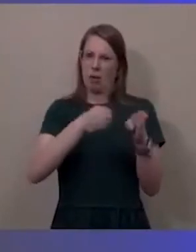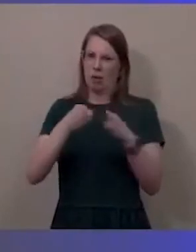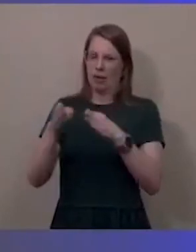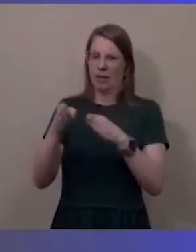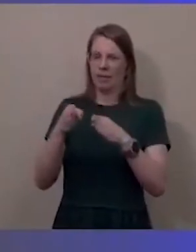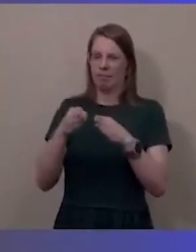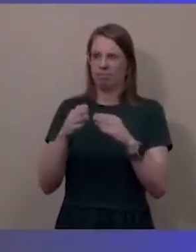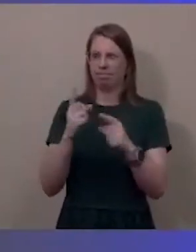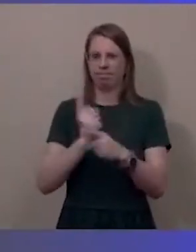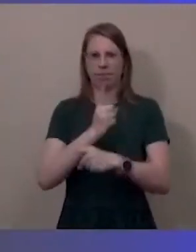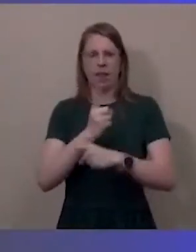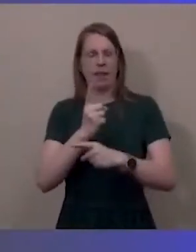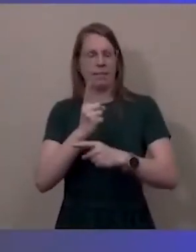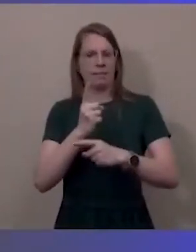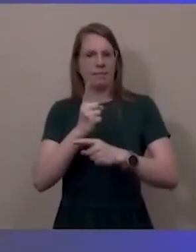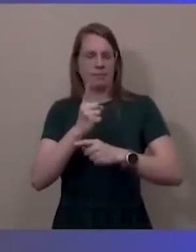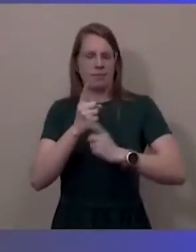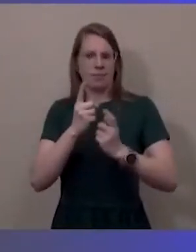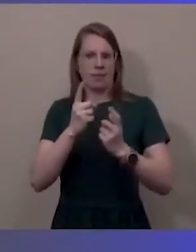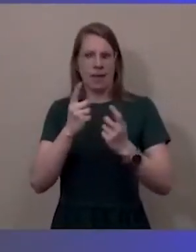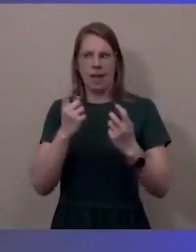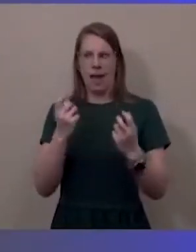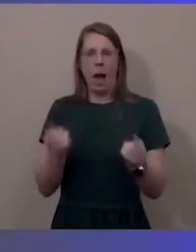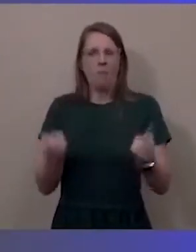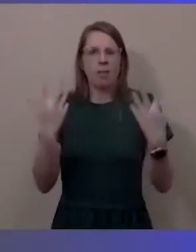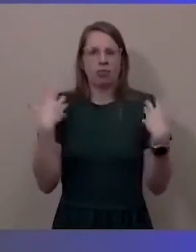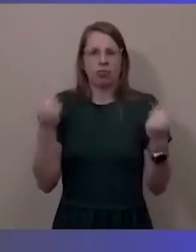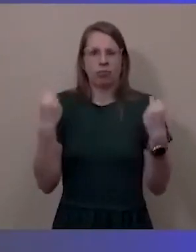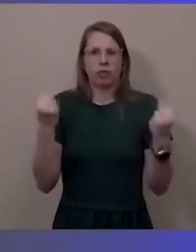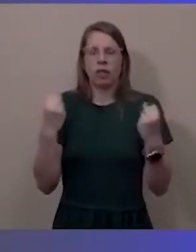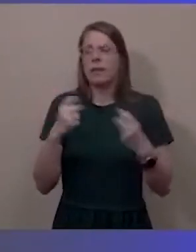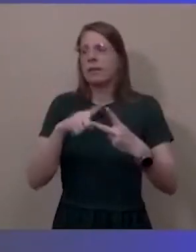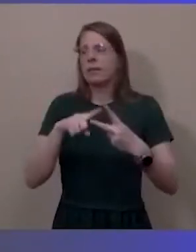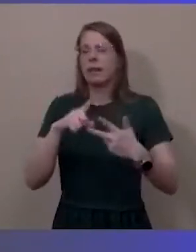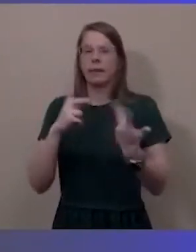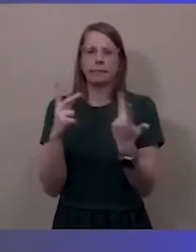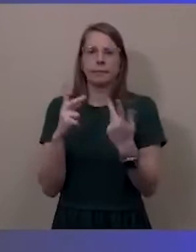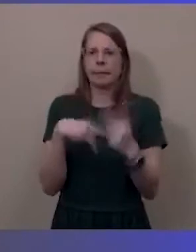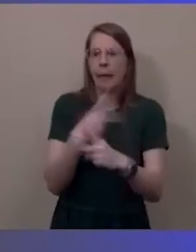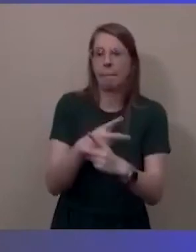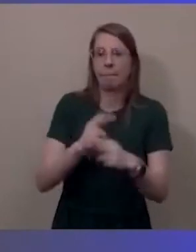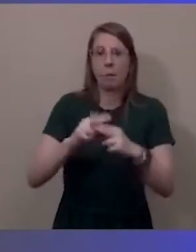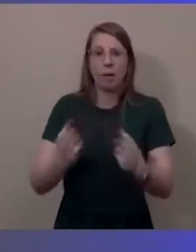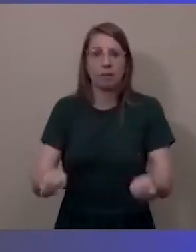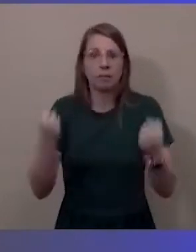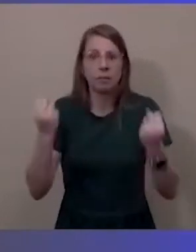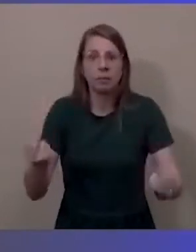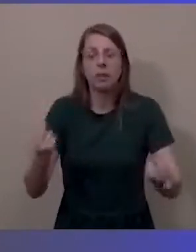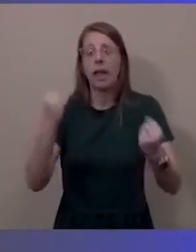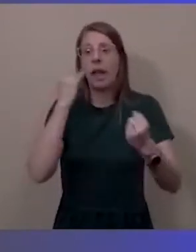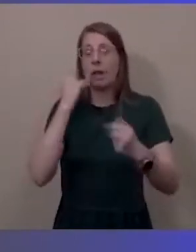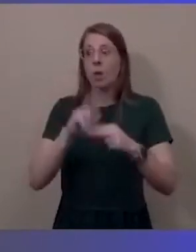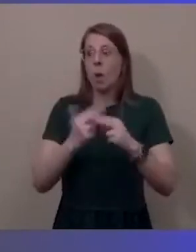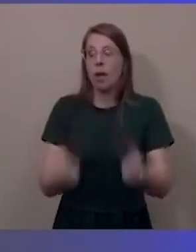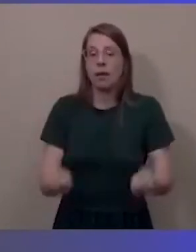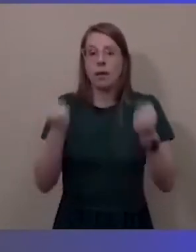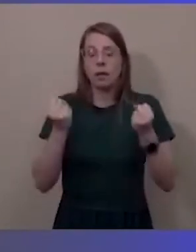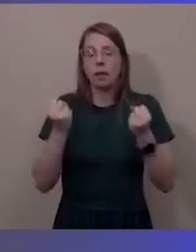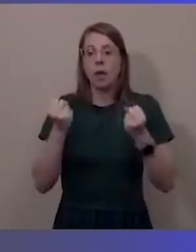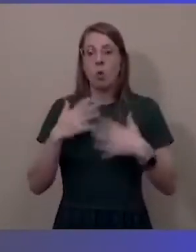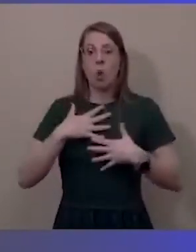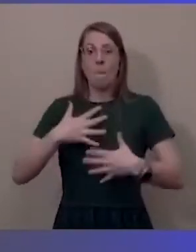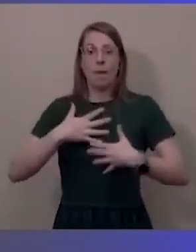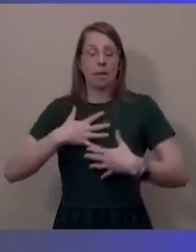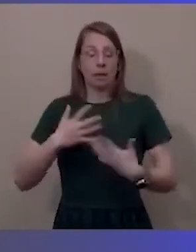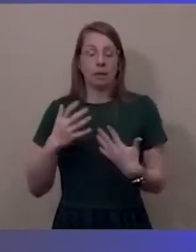amount? What's the right type? We've got a big study we're gearing up for is what's the right type? Do you need to lift weights? And if you lift weights and do the aerobic, does